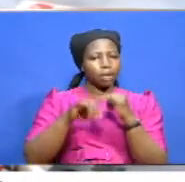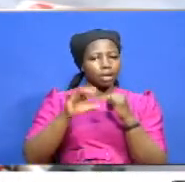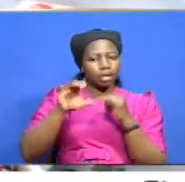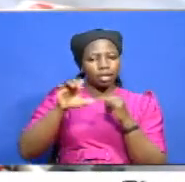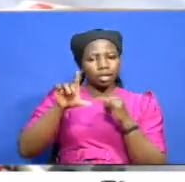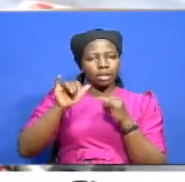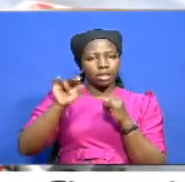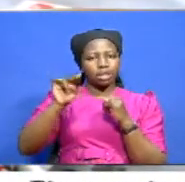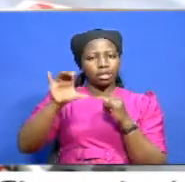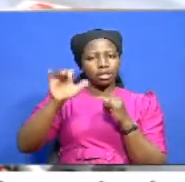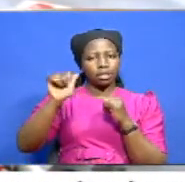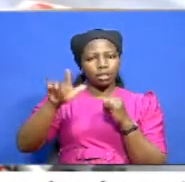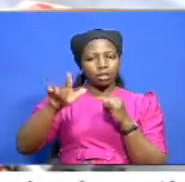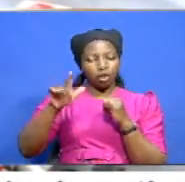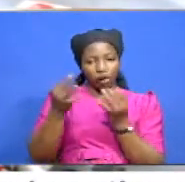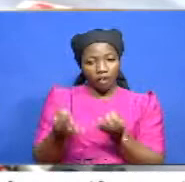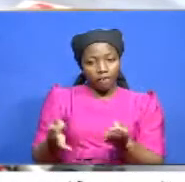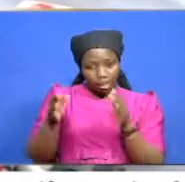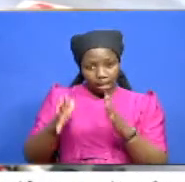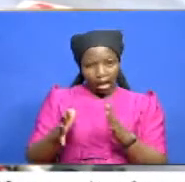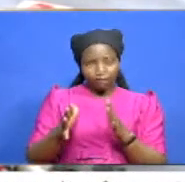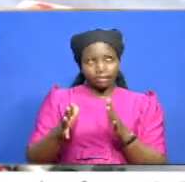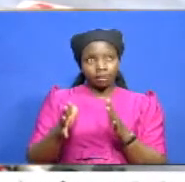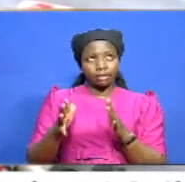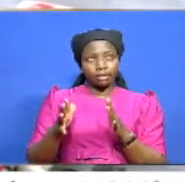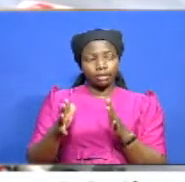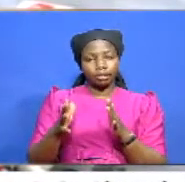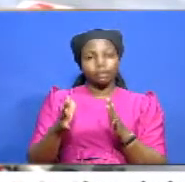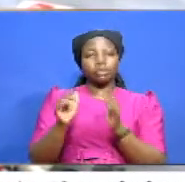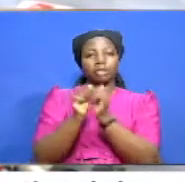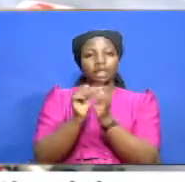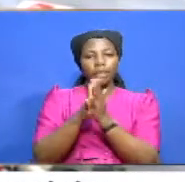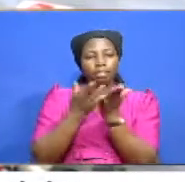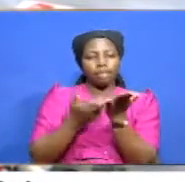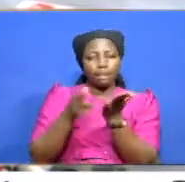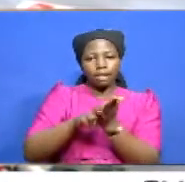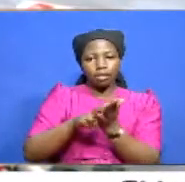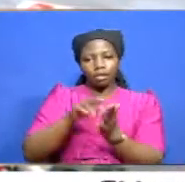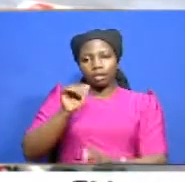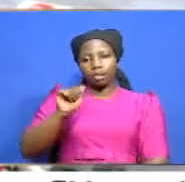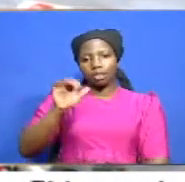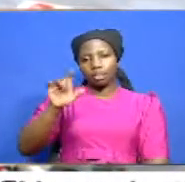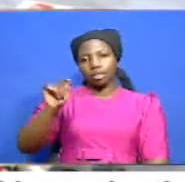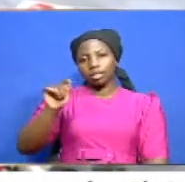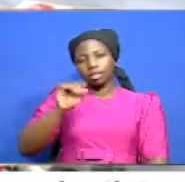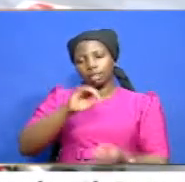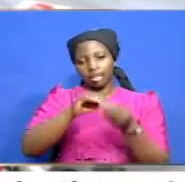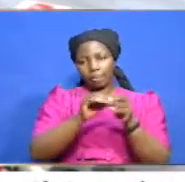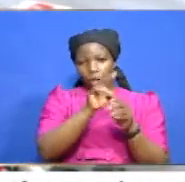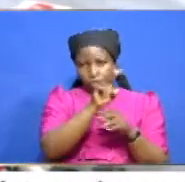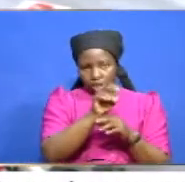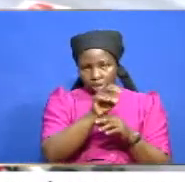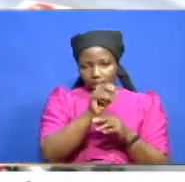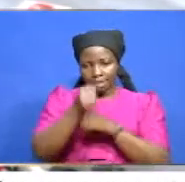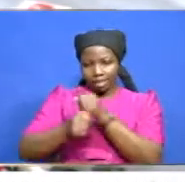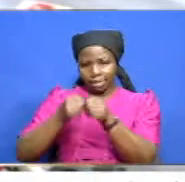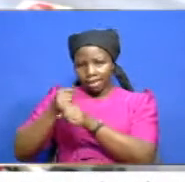the clinical officers and registration act number 20 of